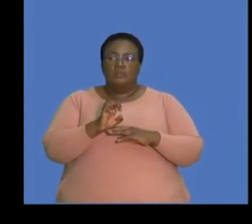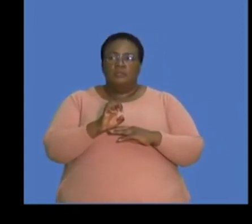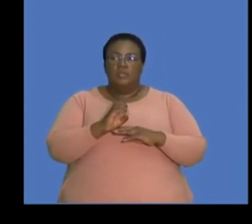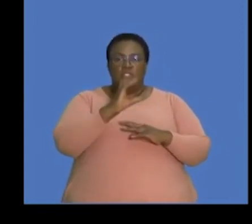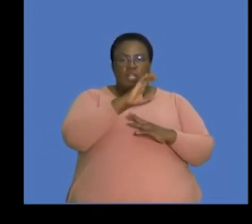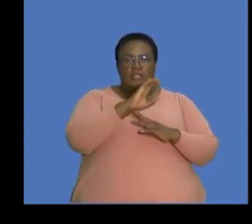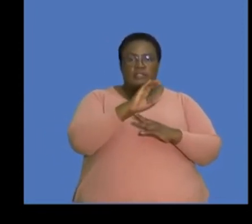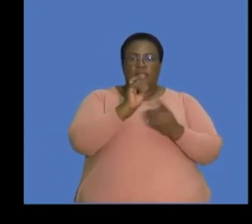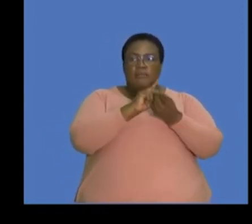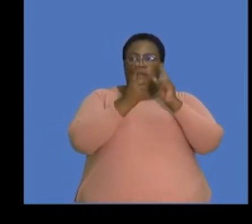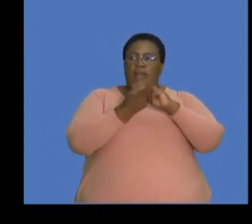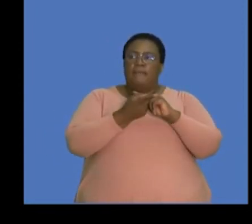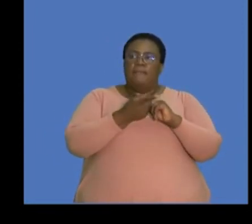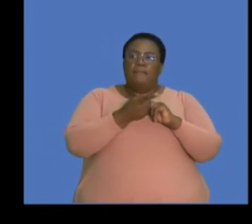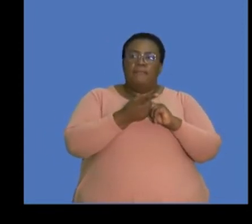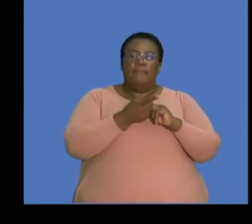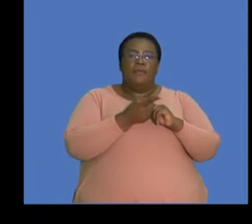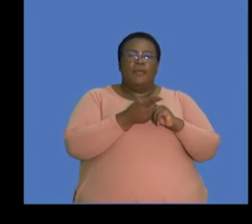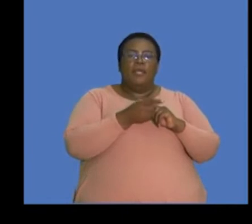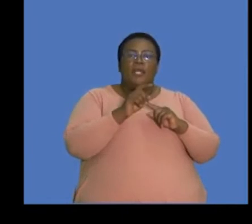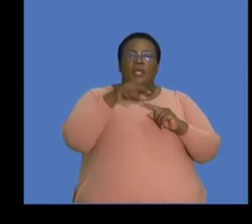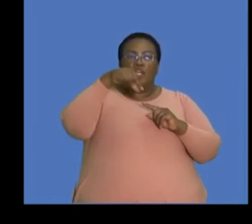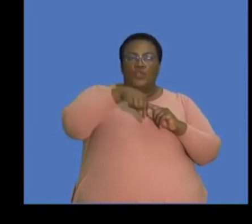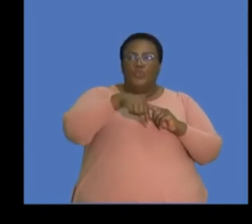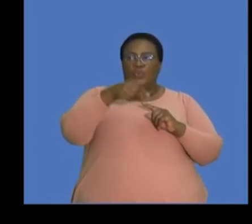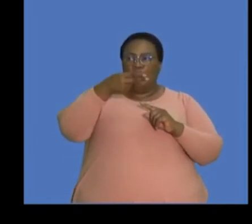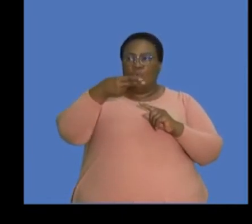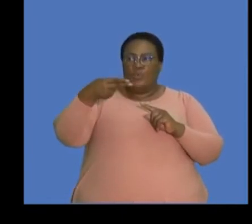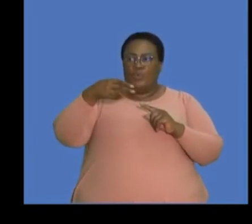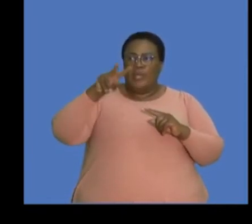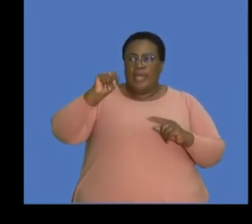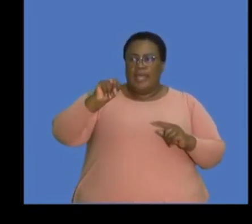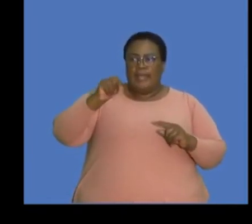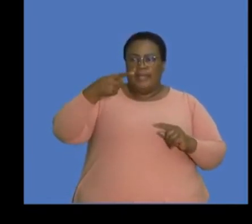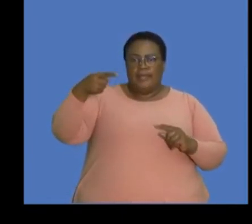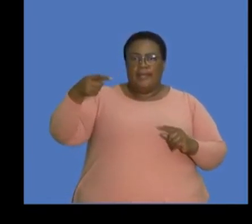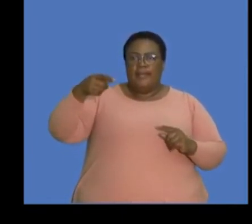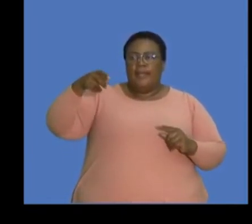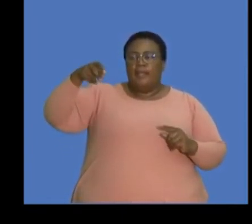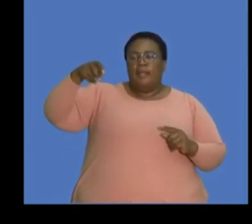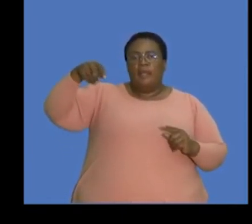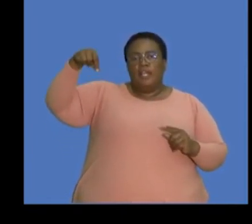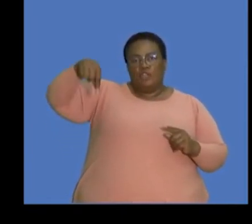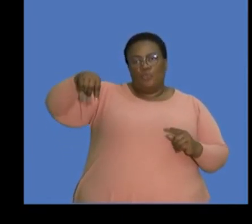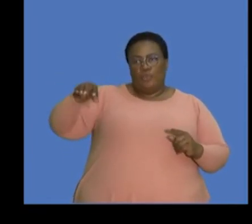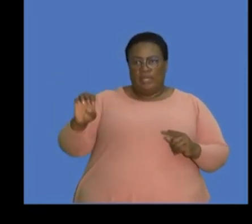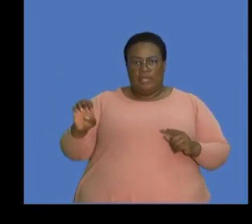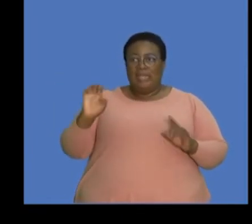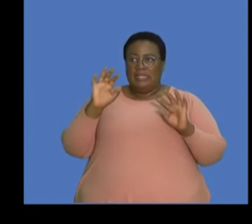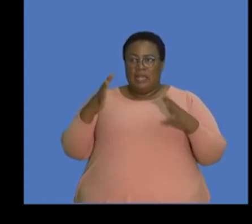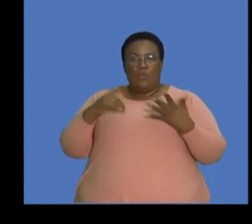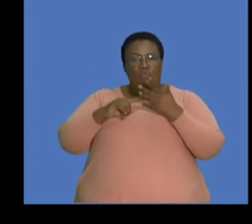NQE. Okay. This is actually what the principle of charge, quantization of charge, that's how we represent